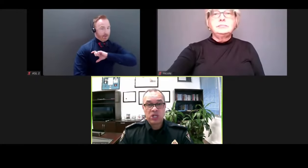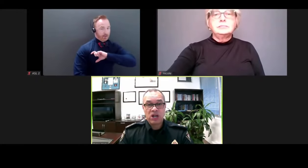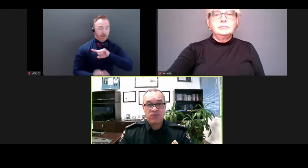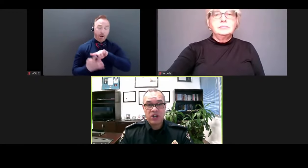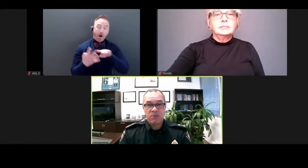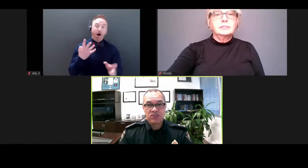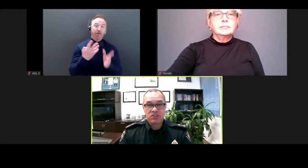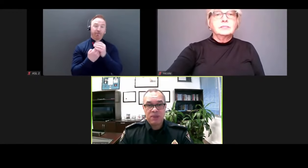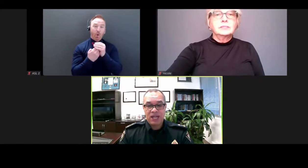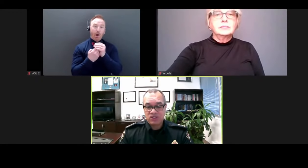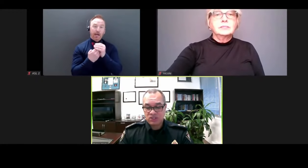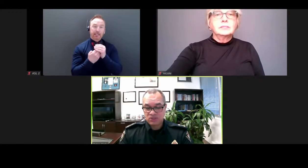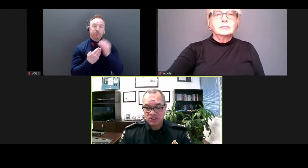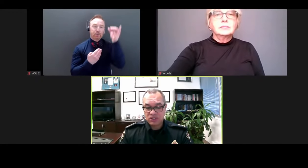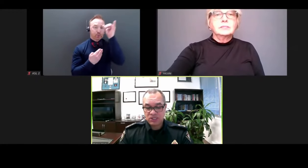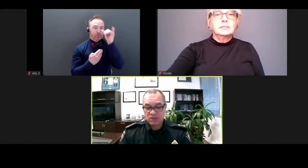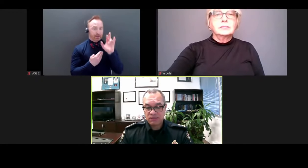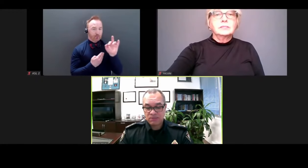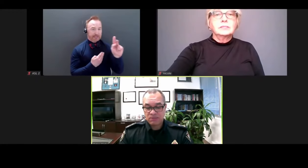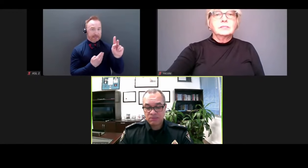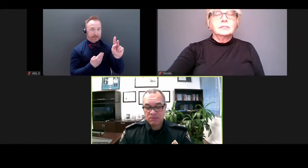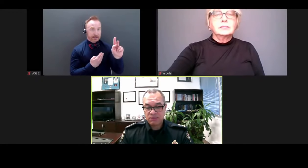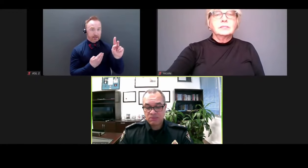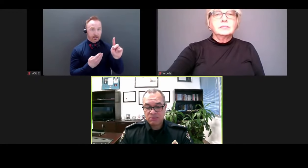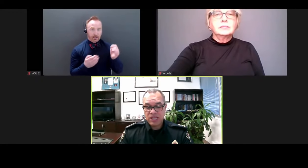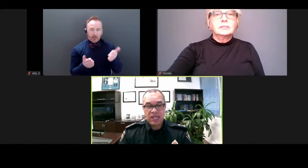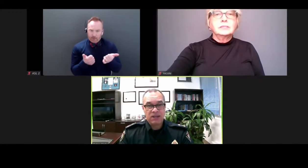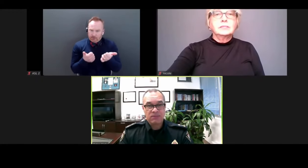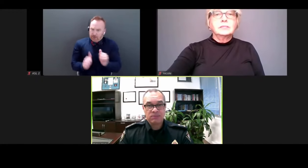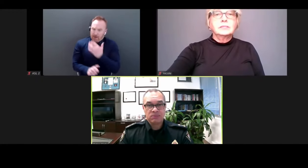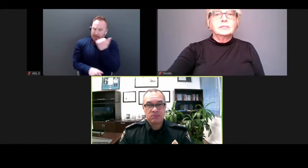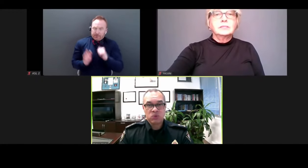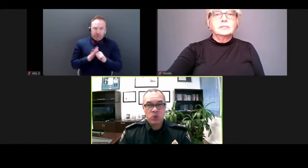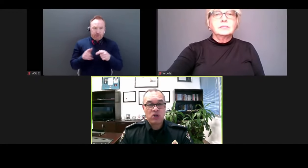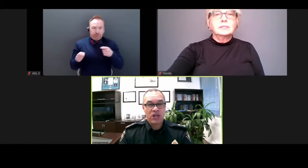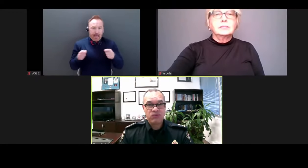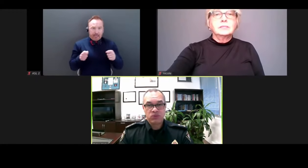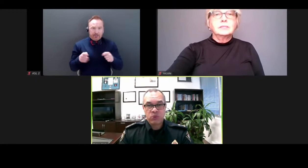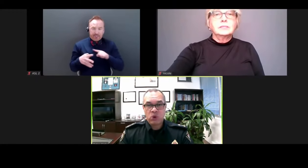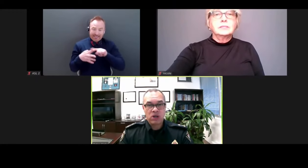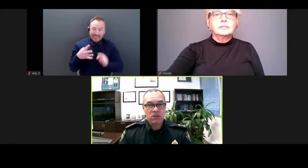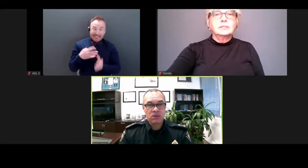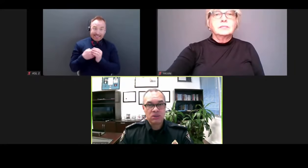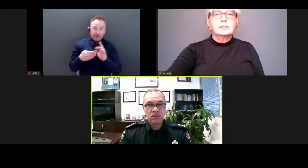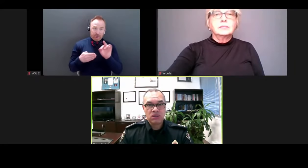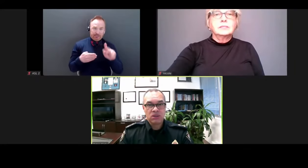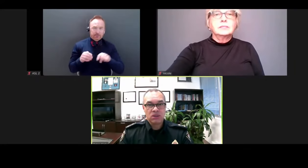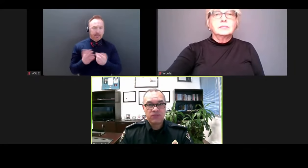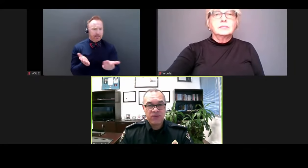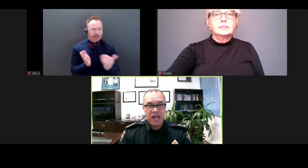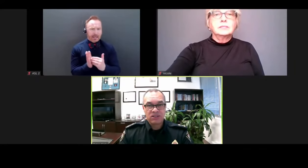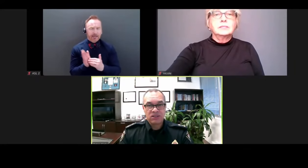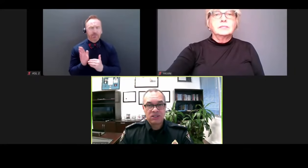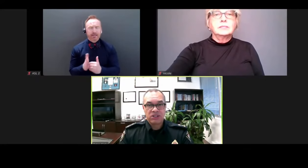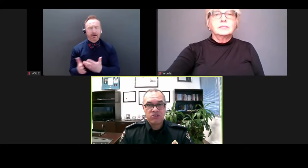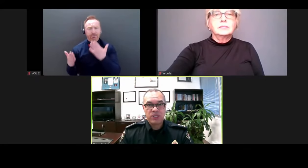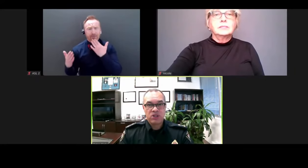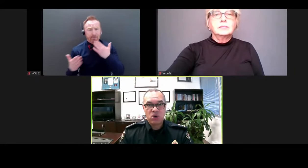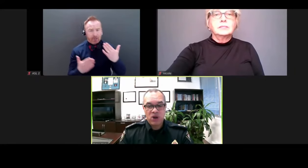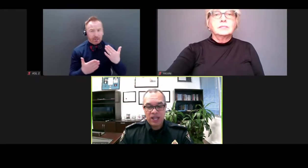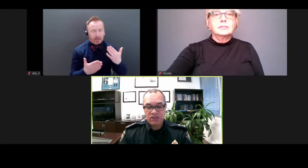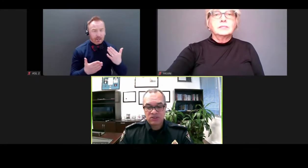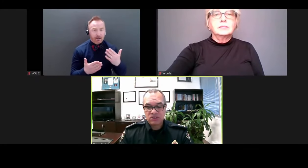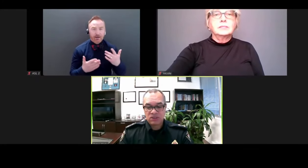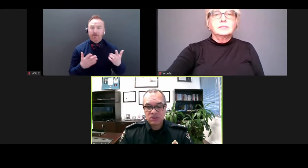are doing our very best to manage this risk. Again, we are grateful for the fact that there have been